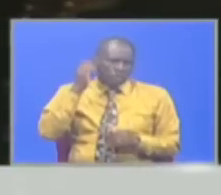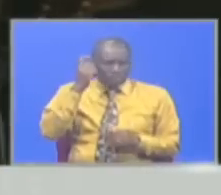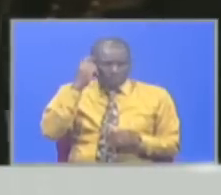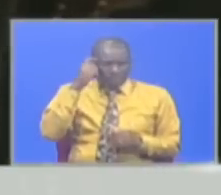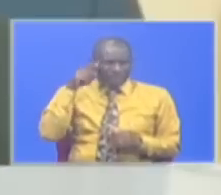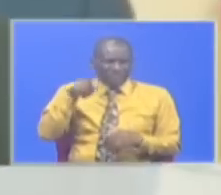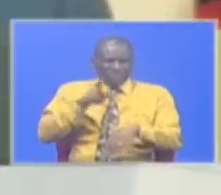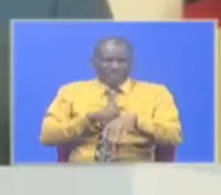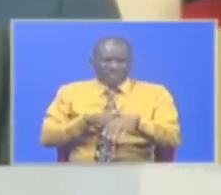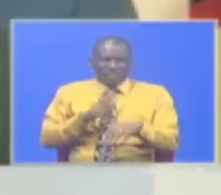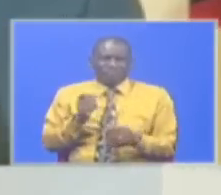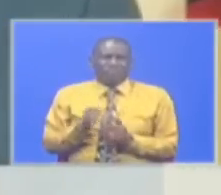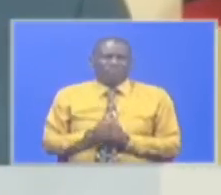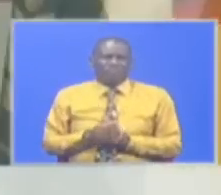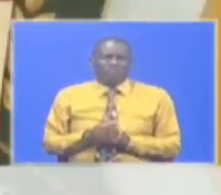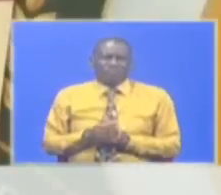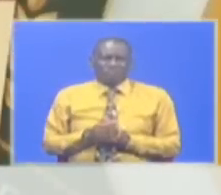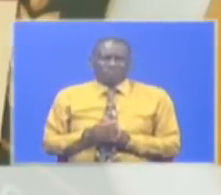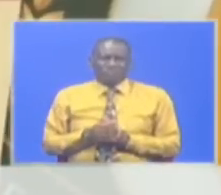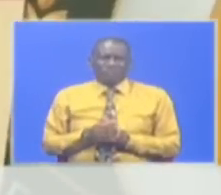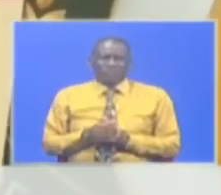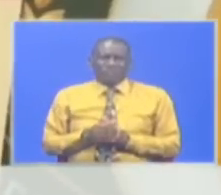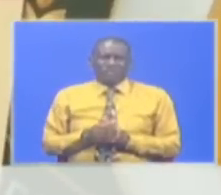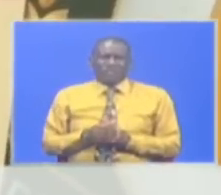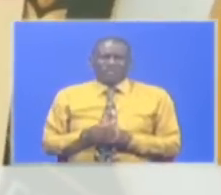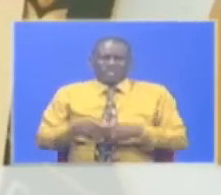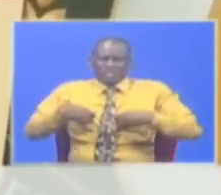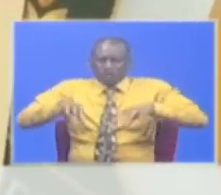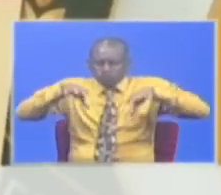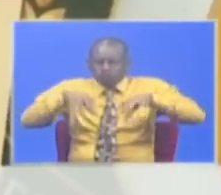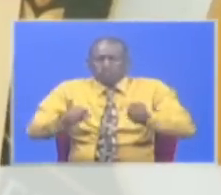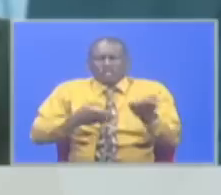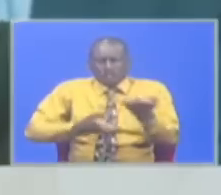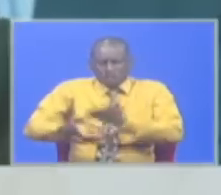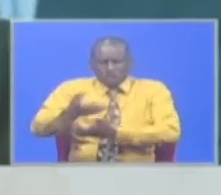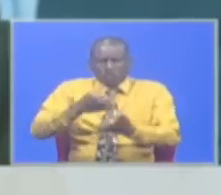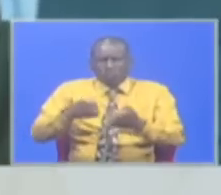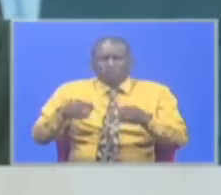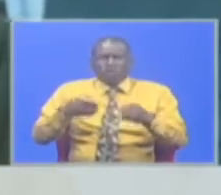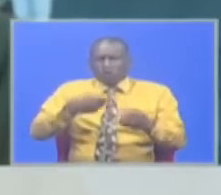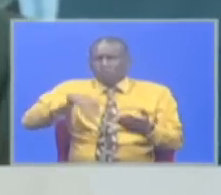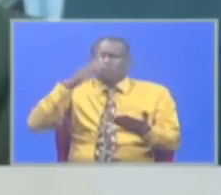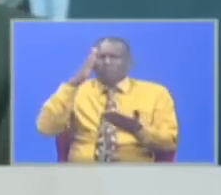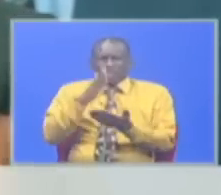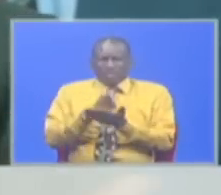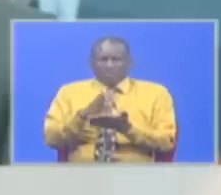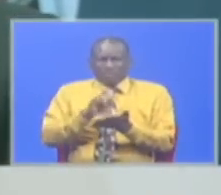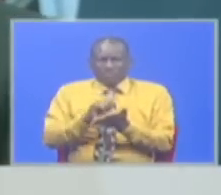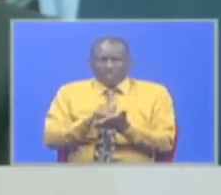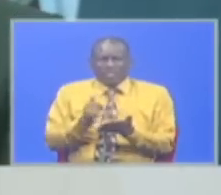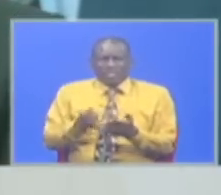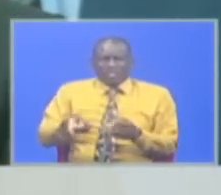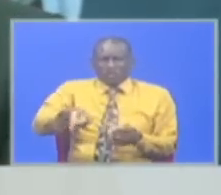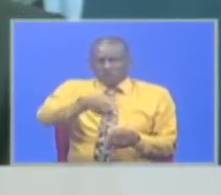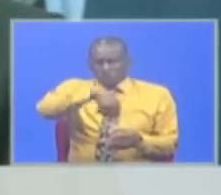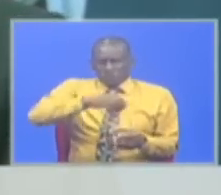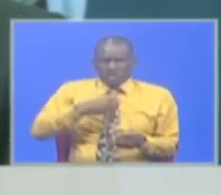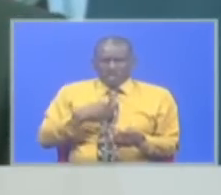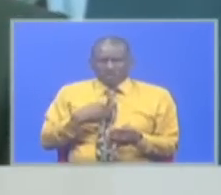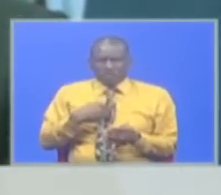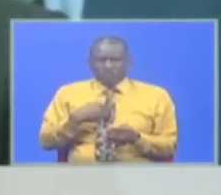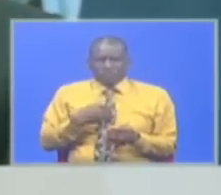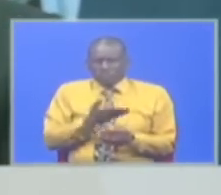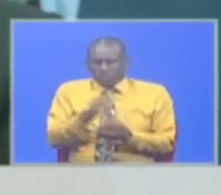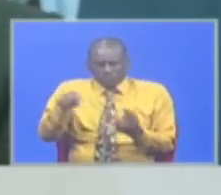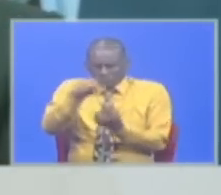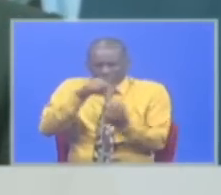of candor. The bandit economy. I still believe that we have those particular issues